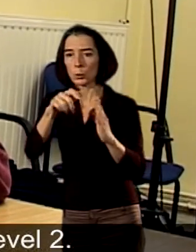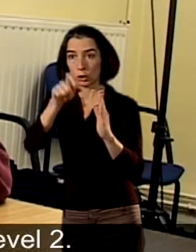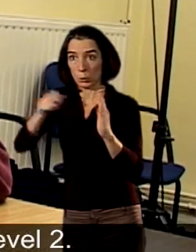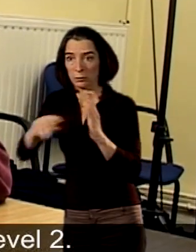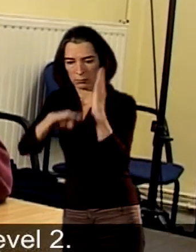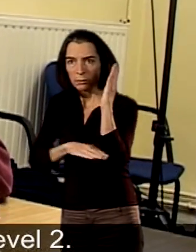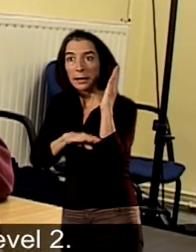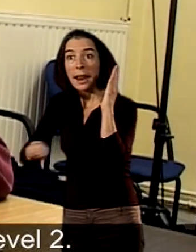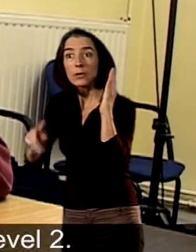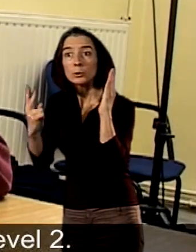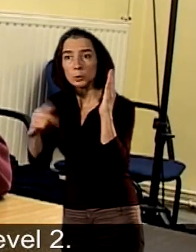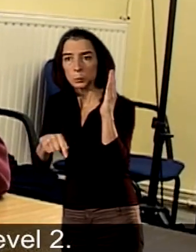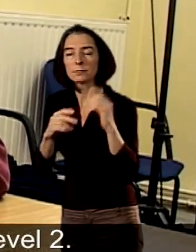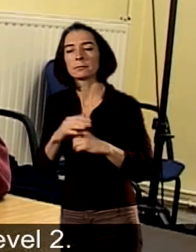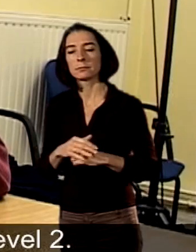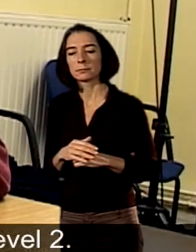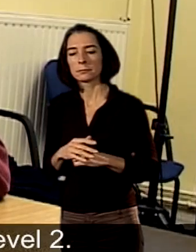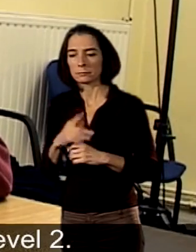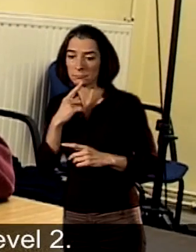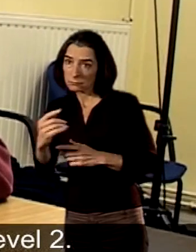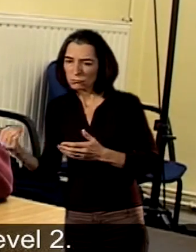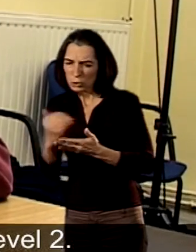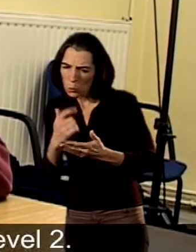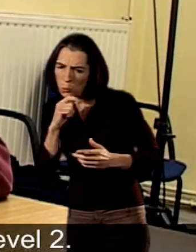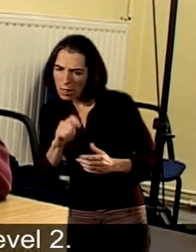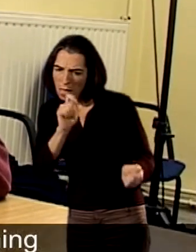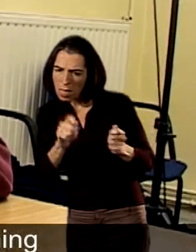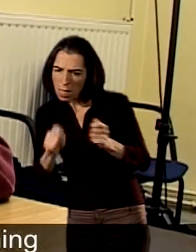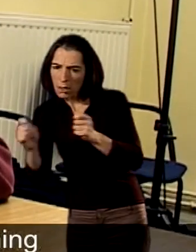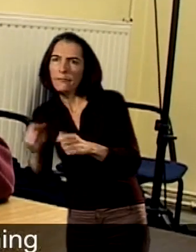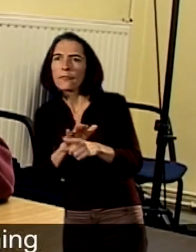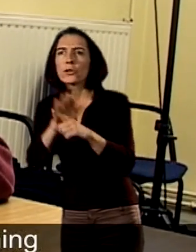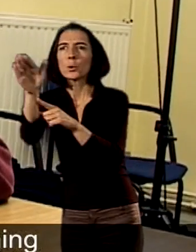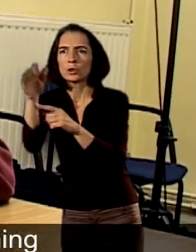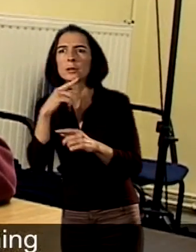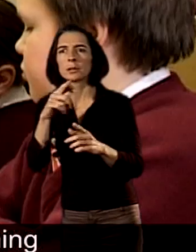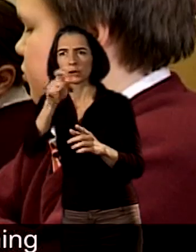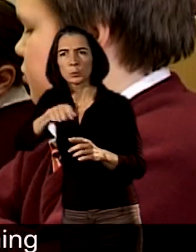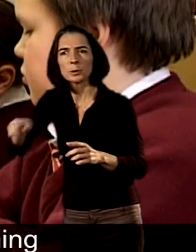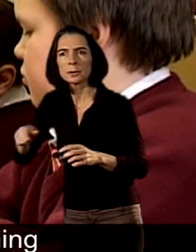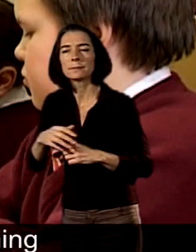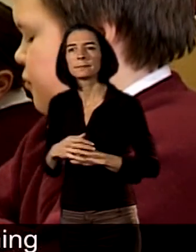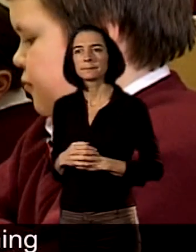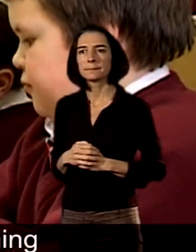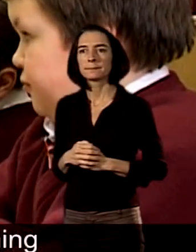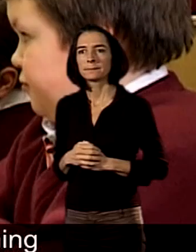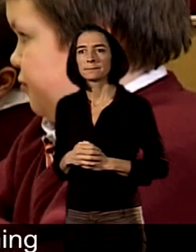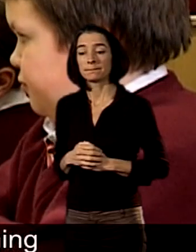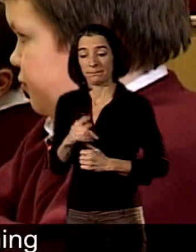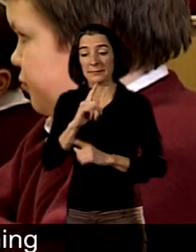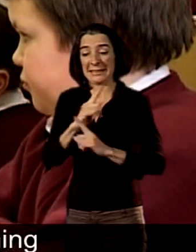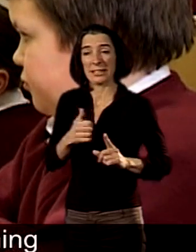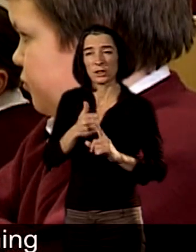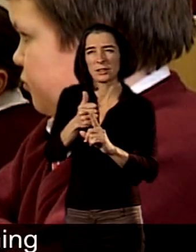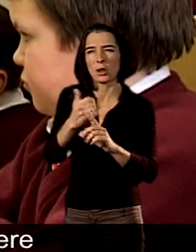2. This bank of resources will be adapted for disabled pupils in the future. Teaching assistants work